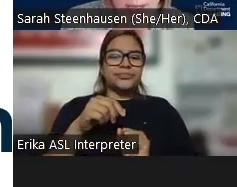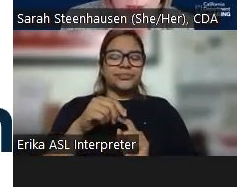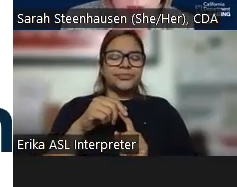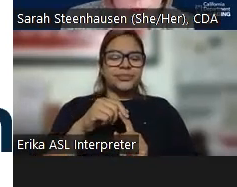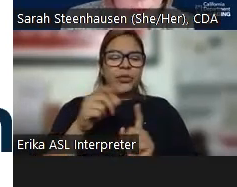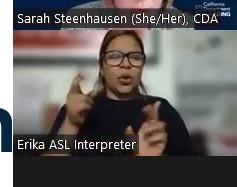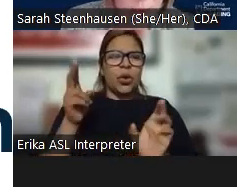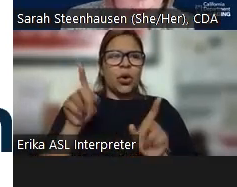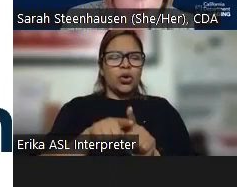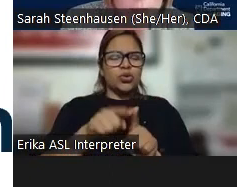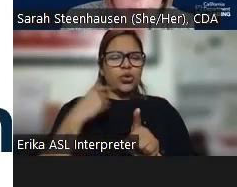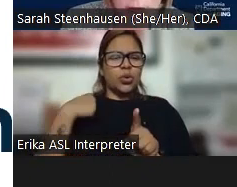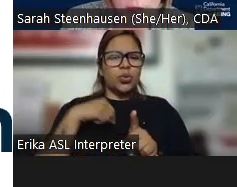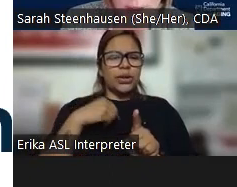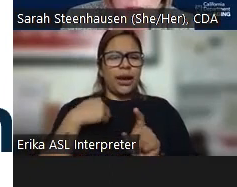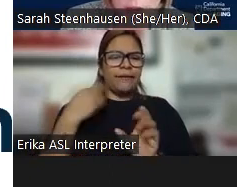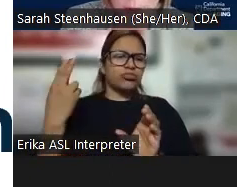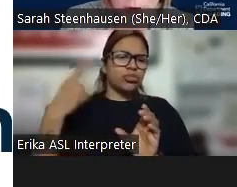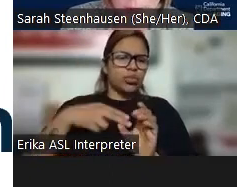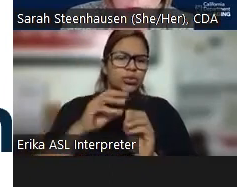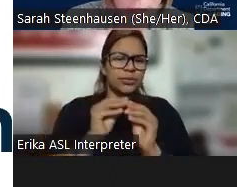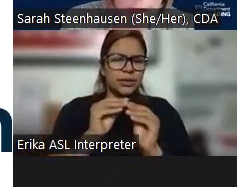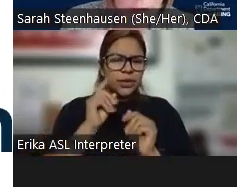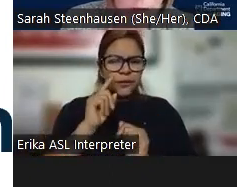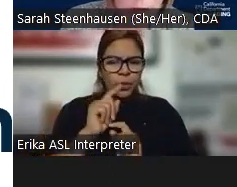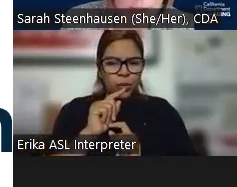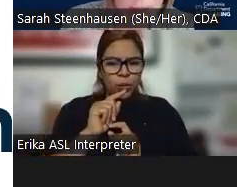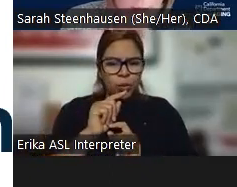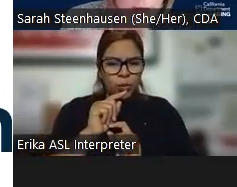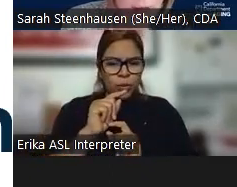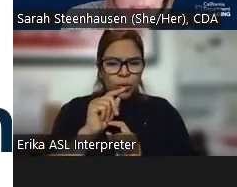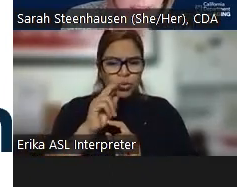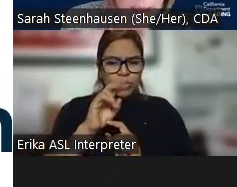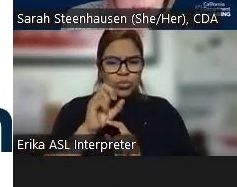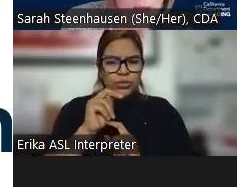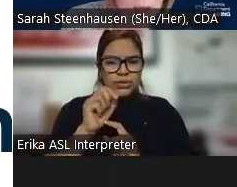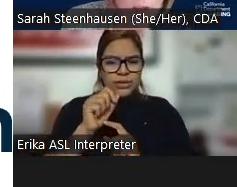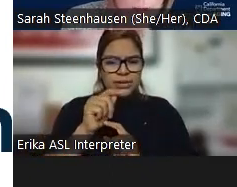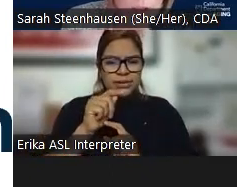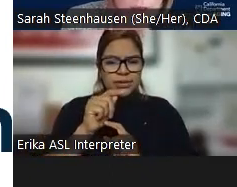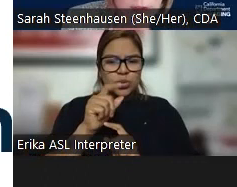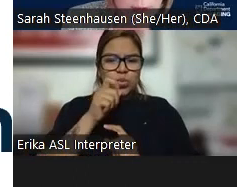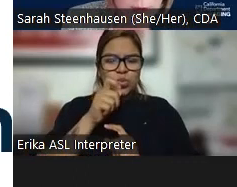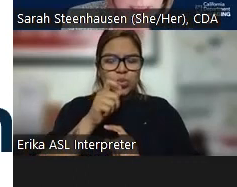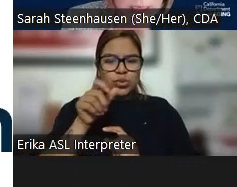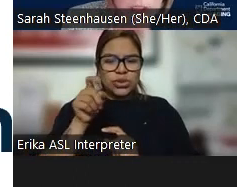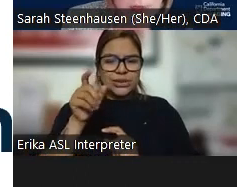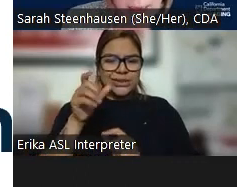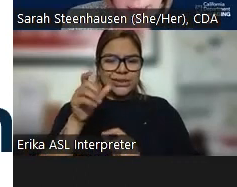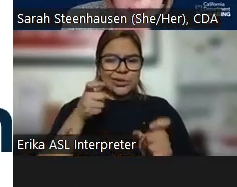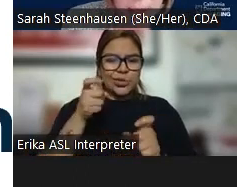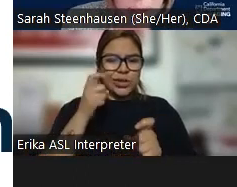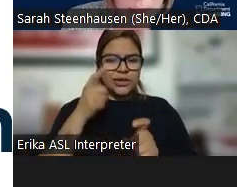by Susan Phillip, who is Deputy Director at the Department of Healthcare Services and really leading on so much of the implementation